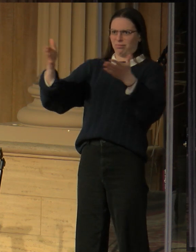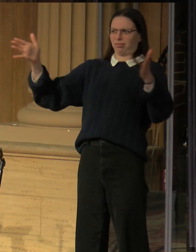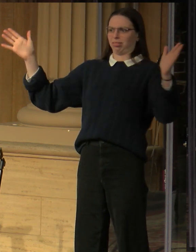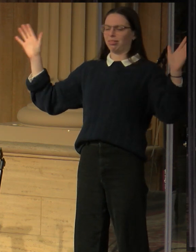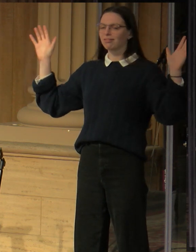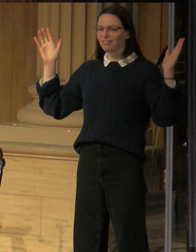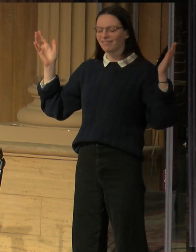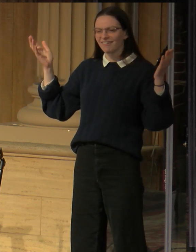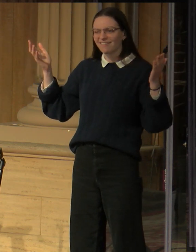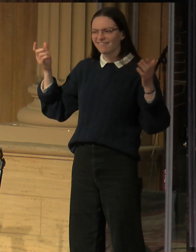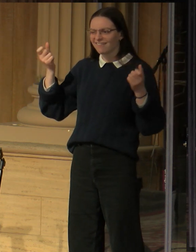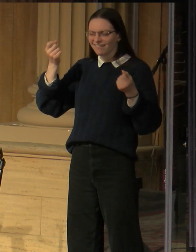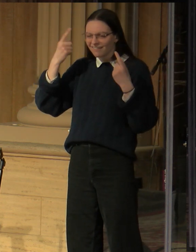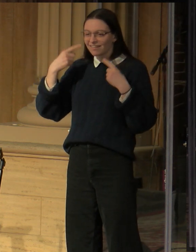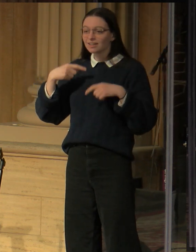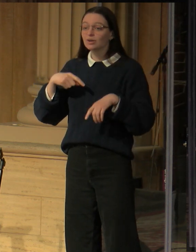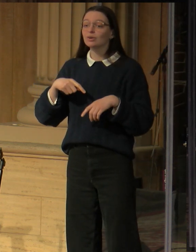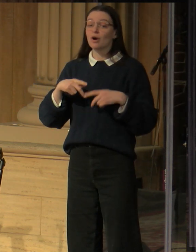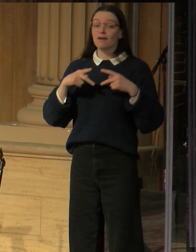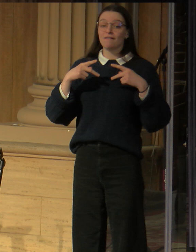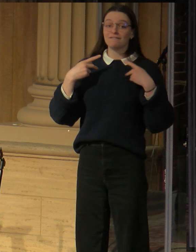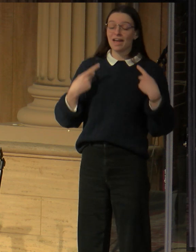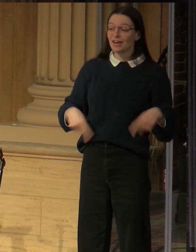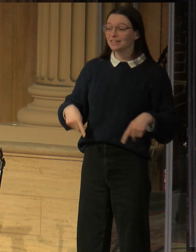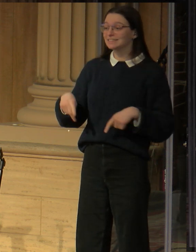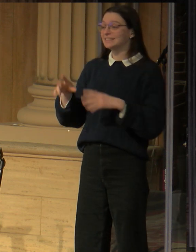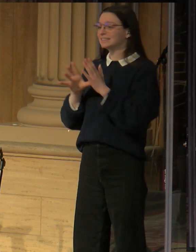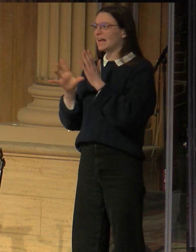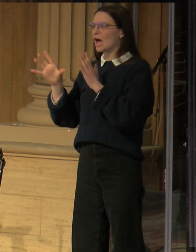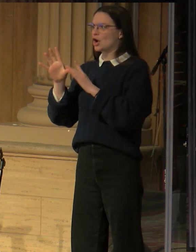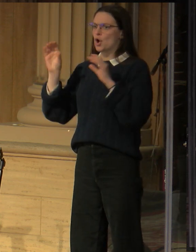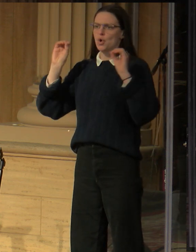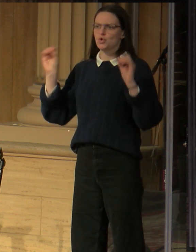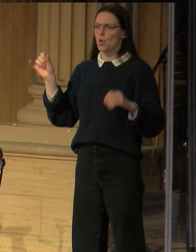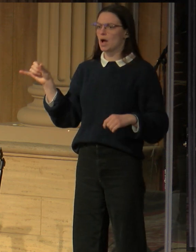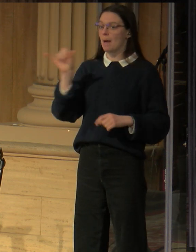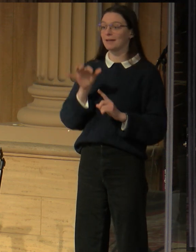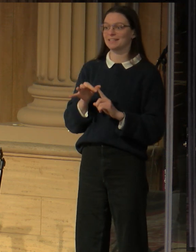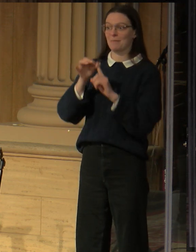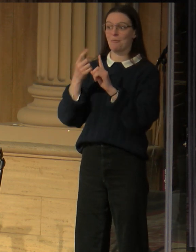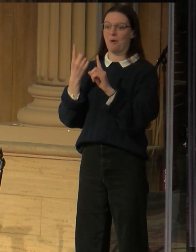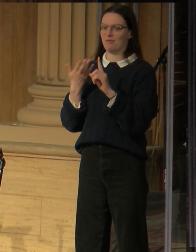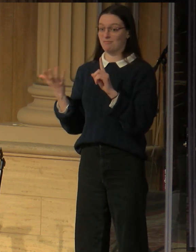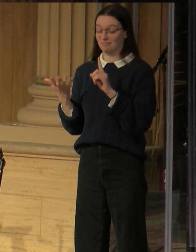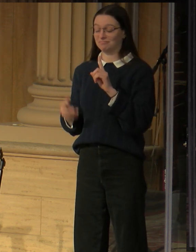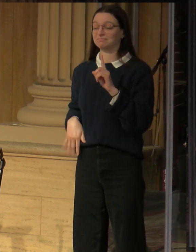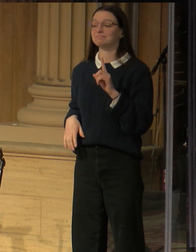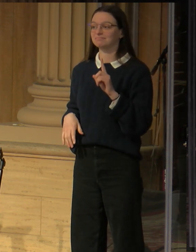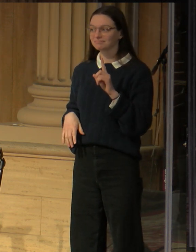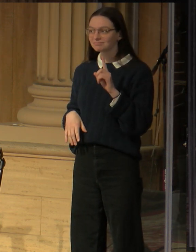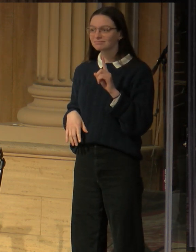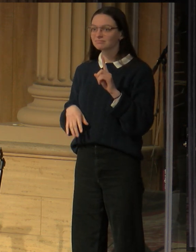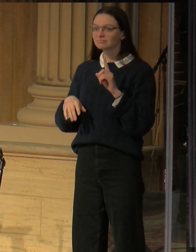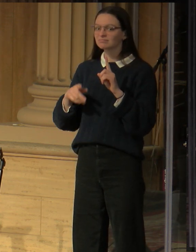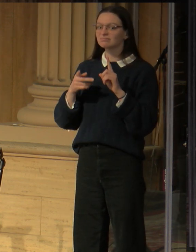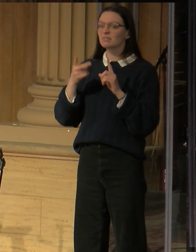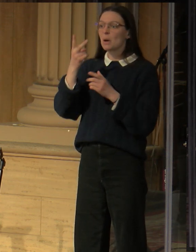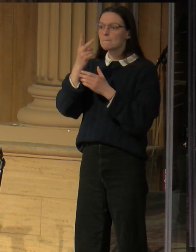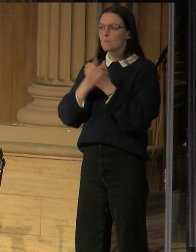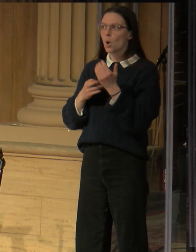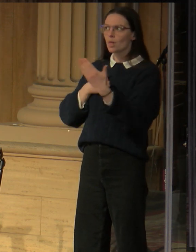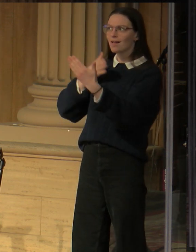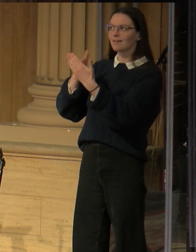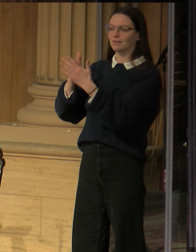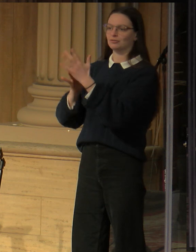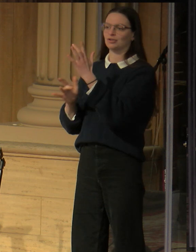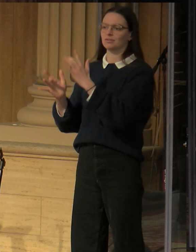category. I mean, these guys, the Pharisees and Sadducees, have nothing in common except for one big thing. They're all opposed to